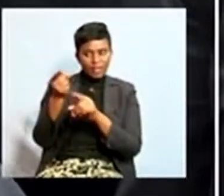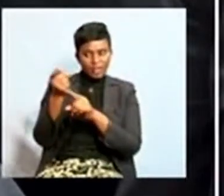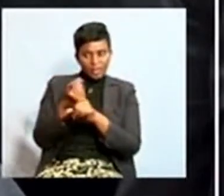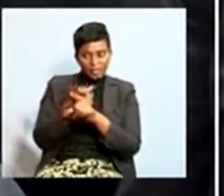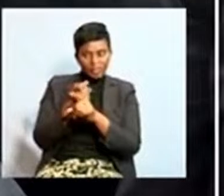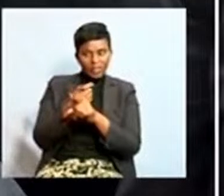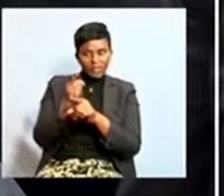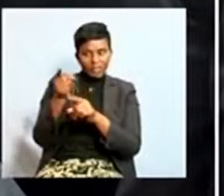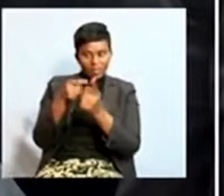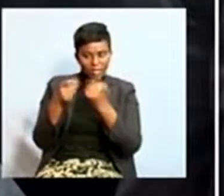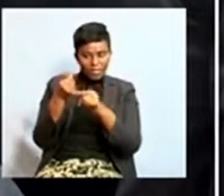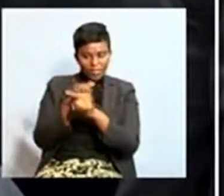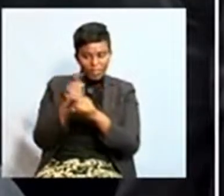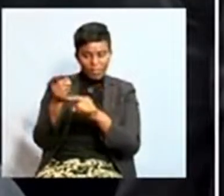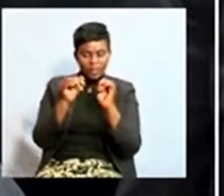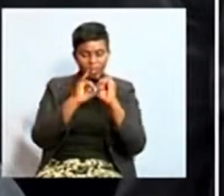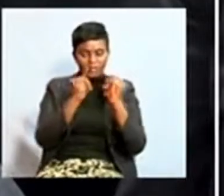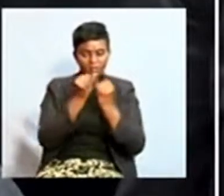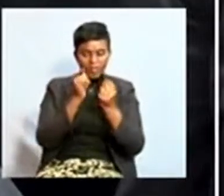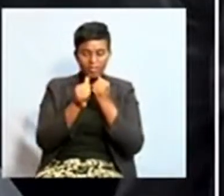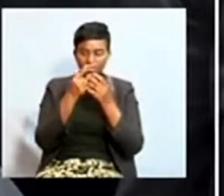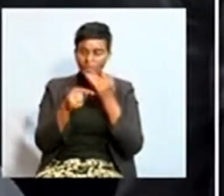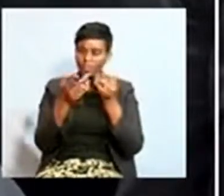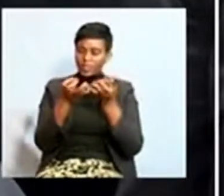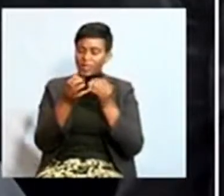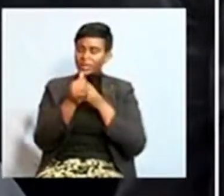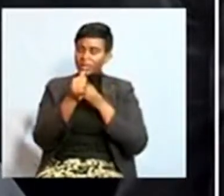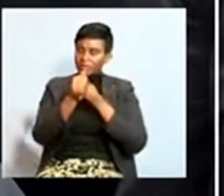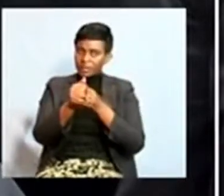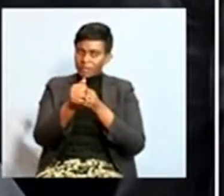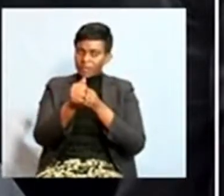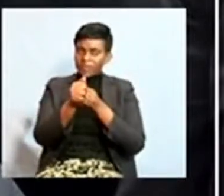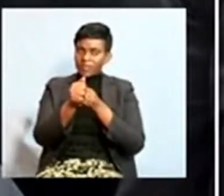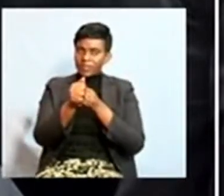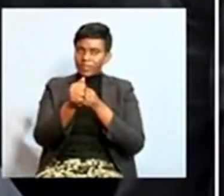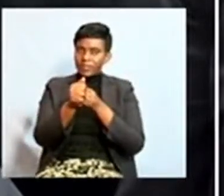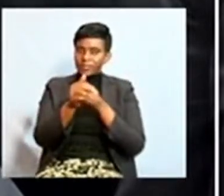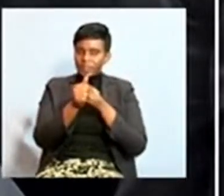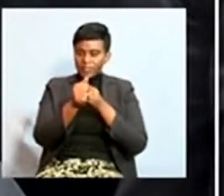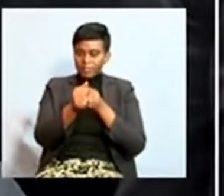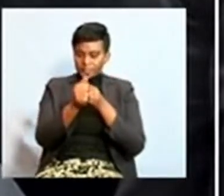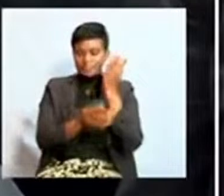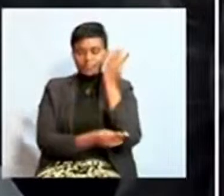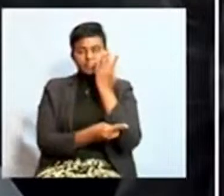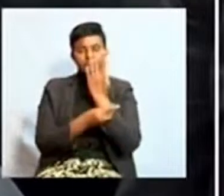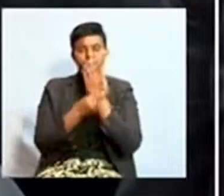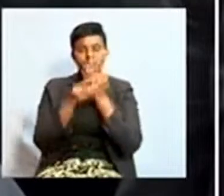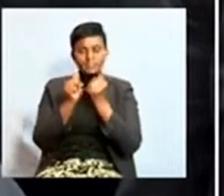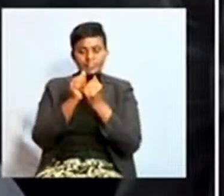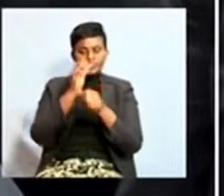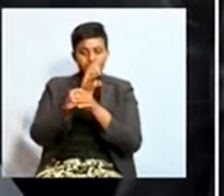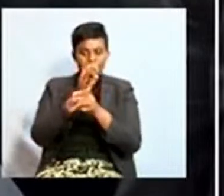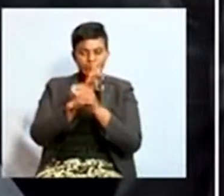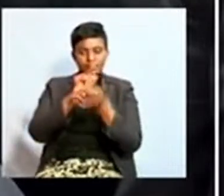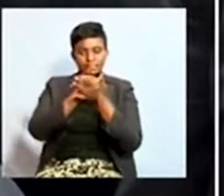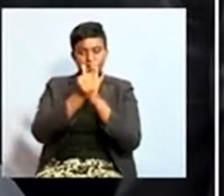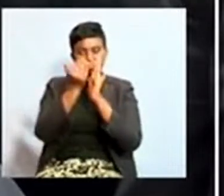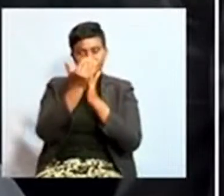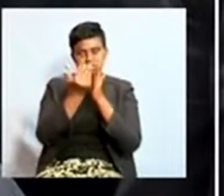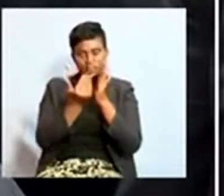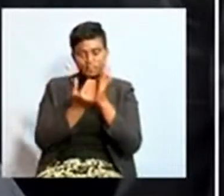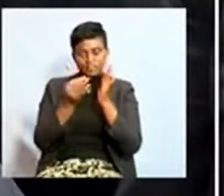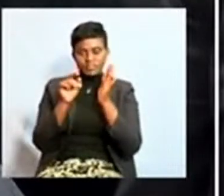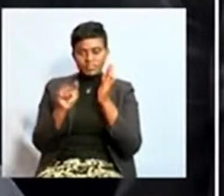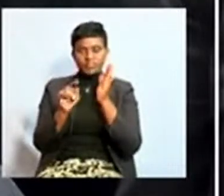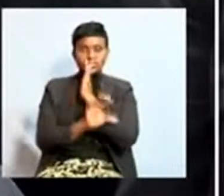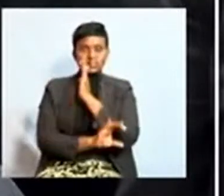an institution that wants to drive the development and the scientific agenda of this country. So we